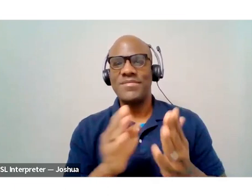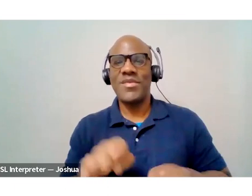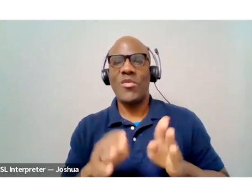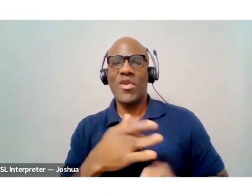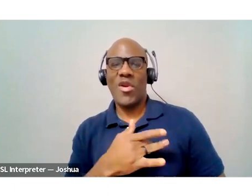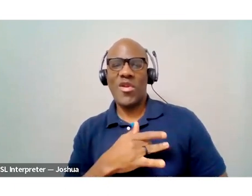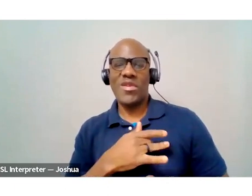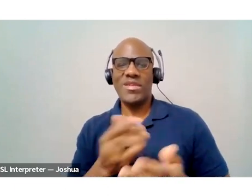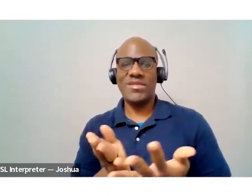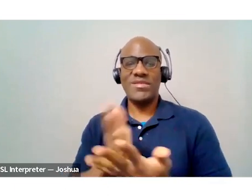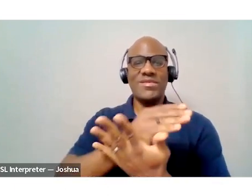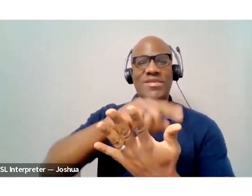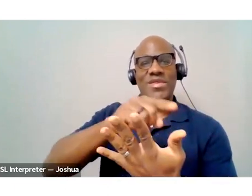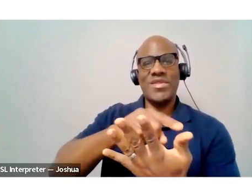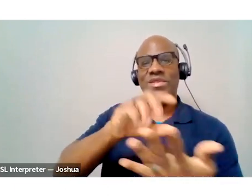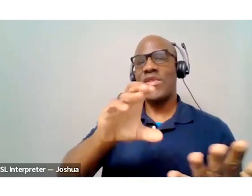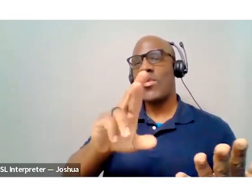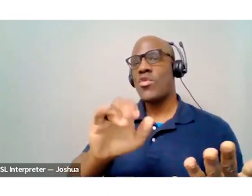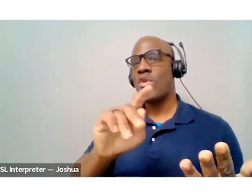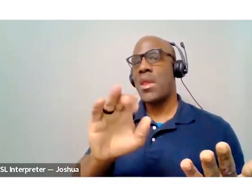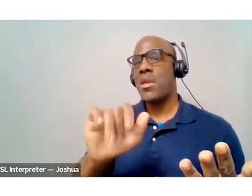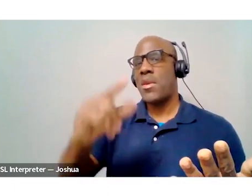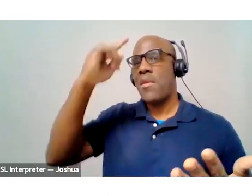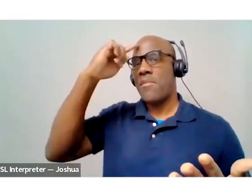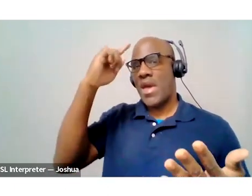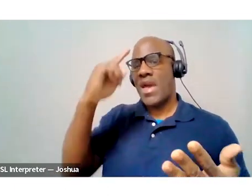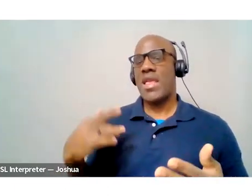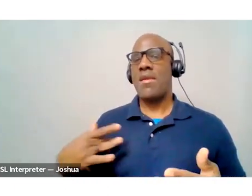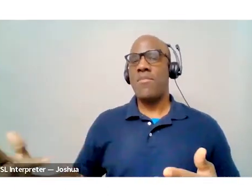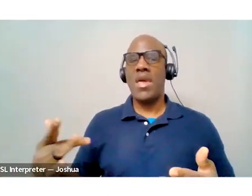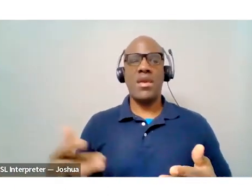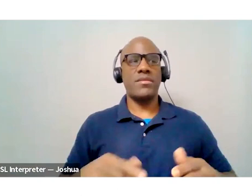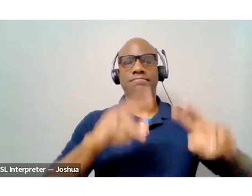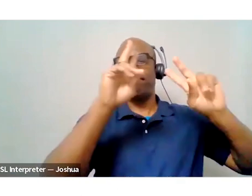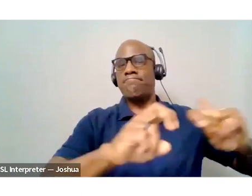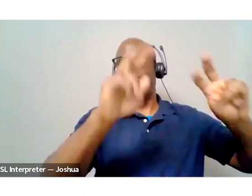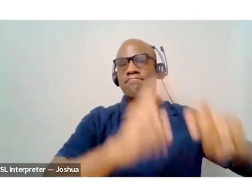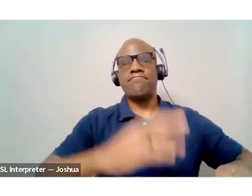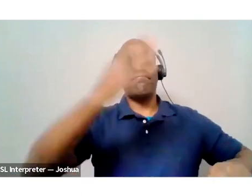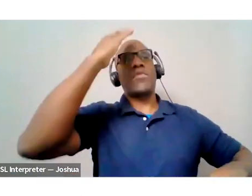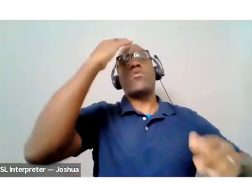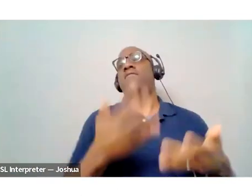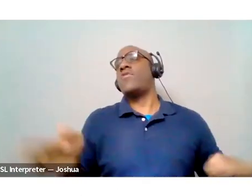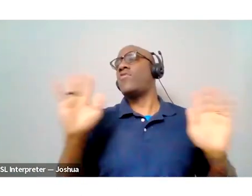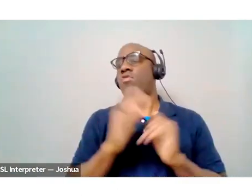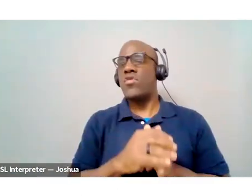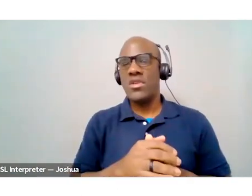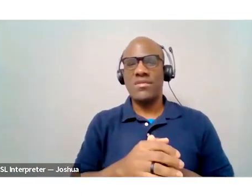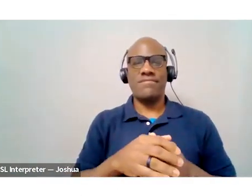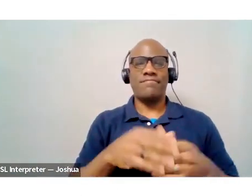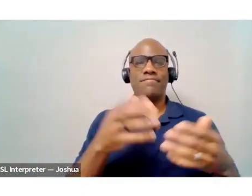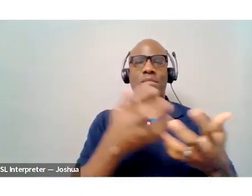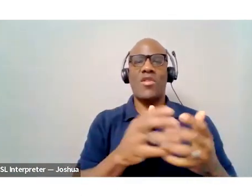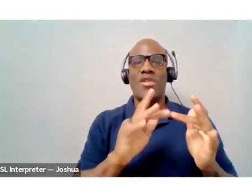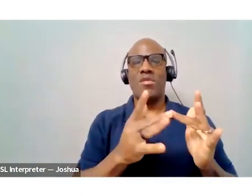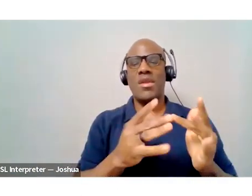make an analysis. And again, I think we are actually in an overly critical mind space when we're online. And what does it take to